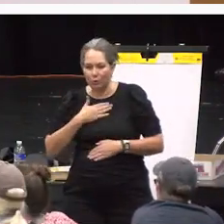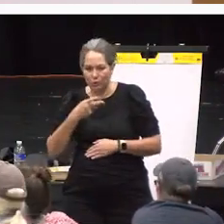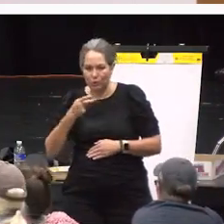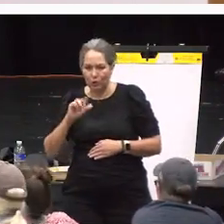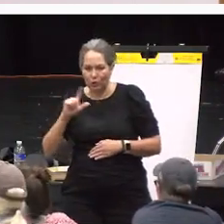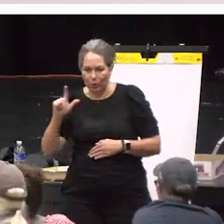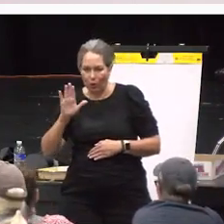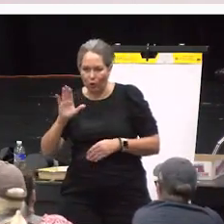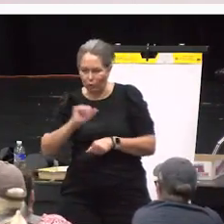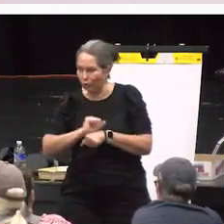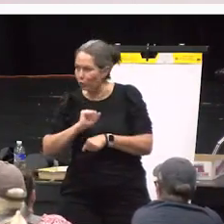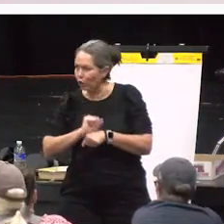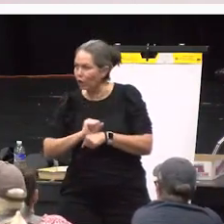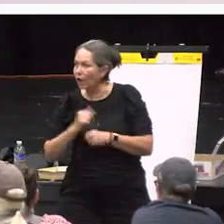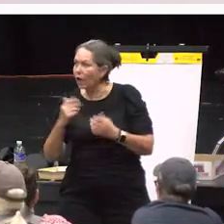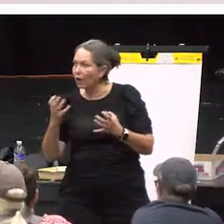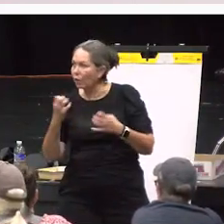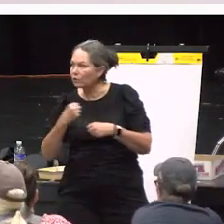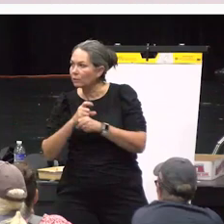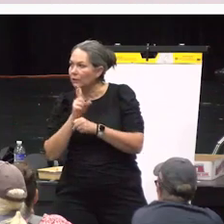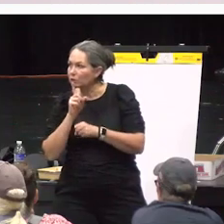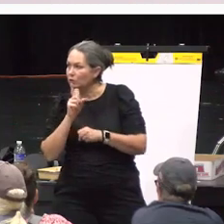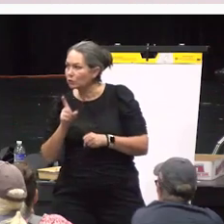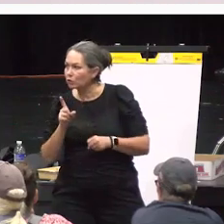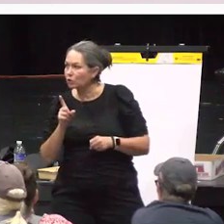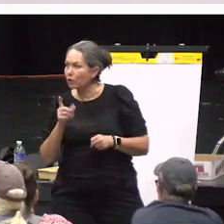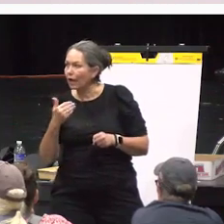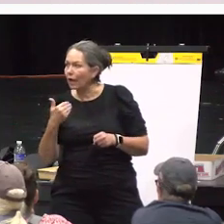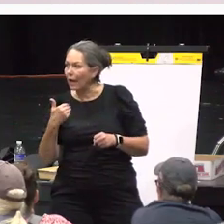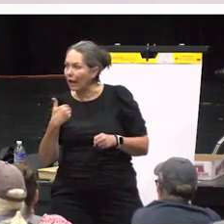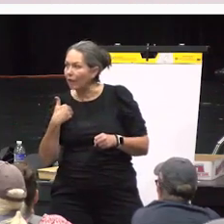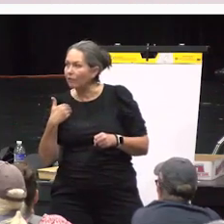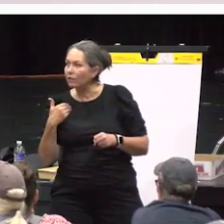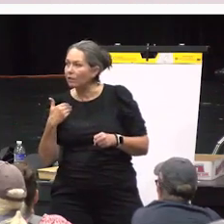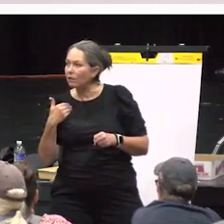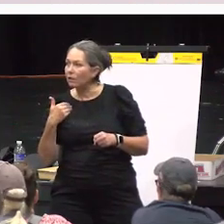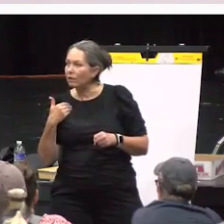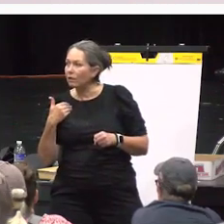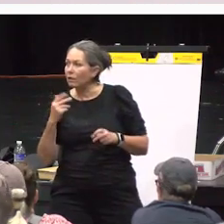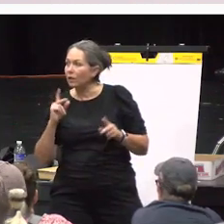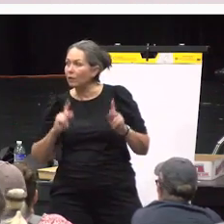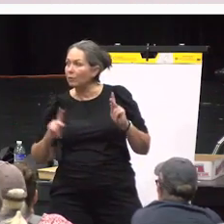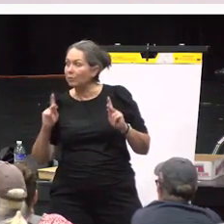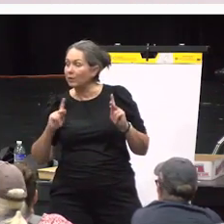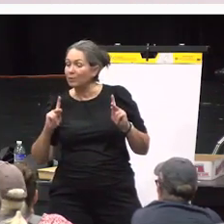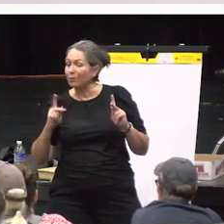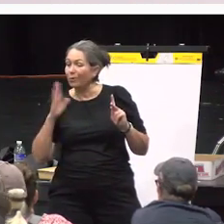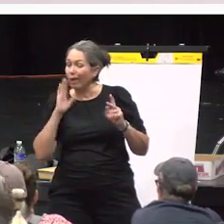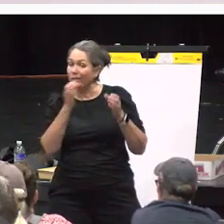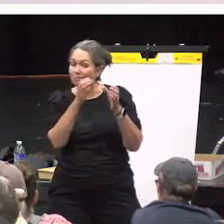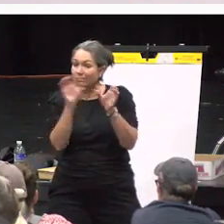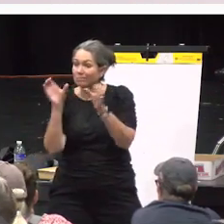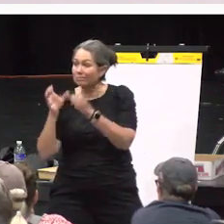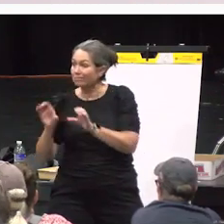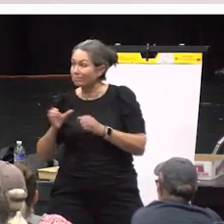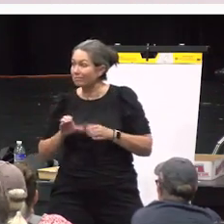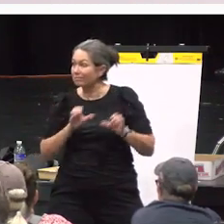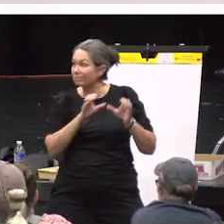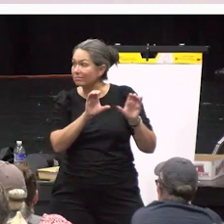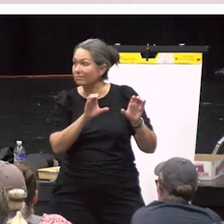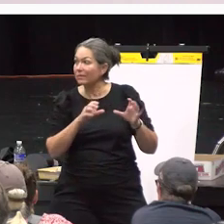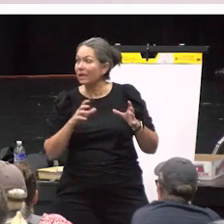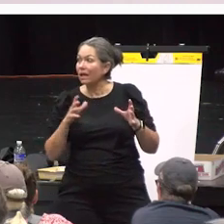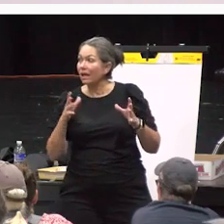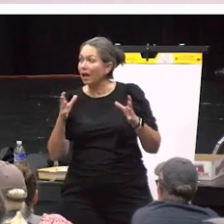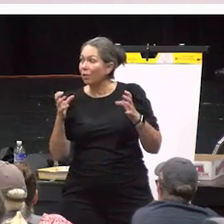these together. I do want to give some room for the groups that are going to meet tonight to sort of be expansive in their thinking